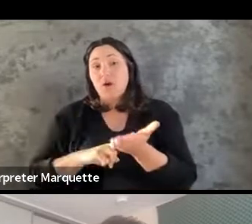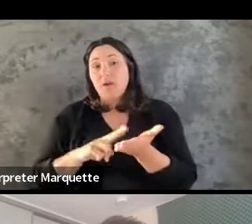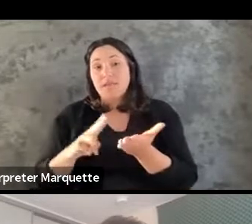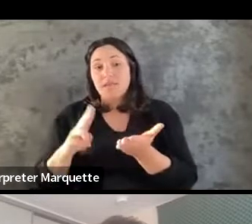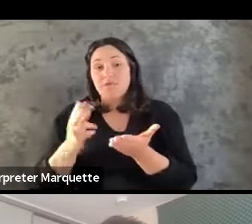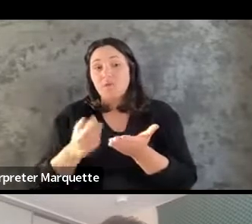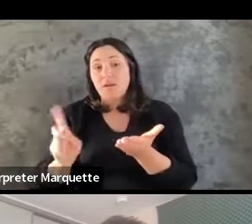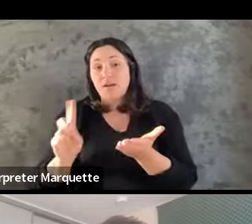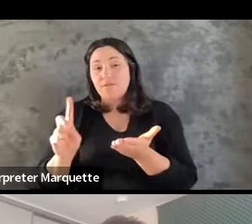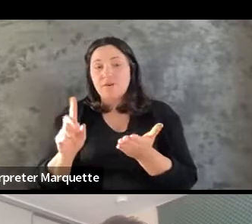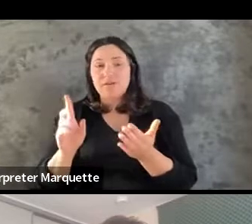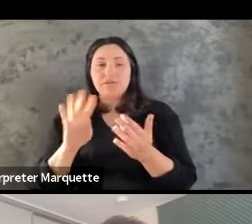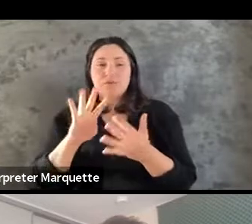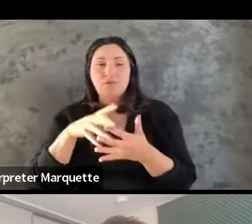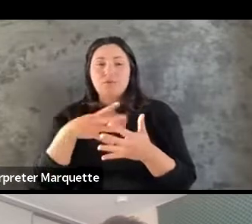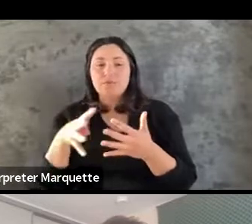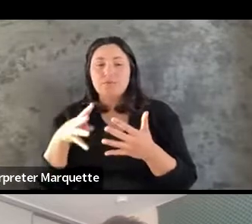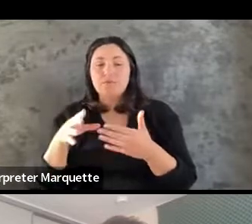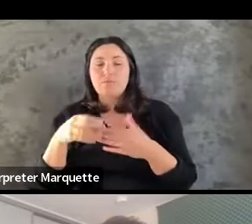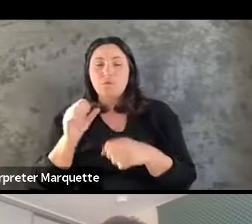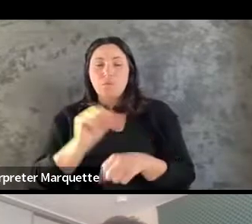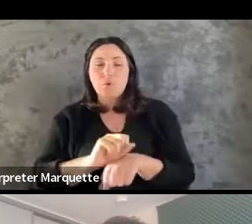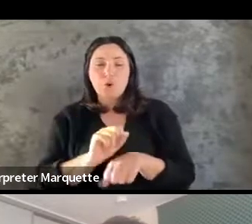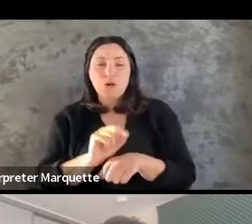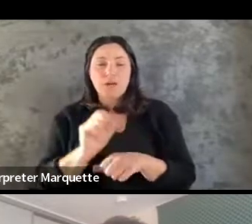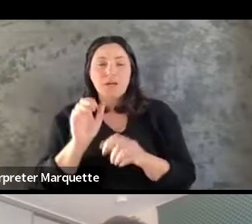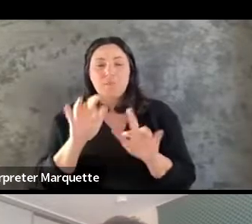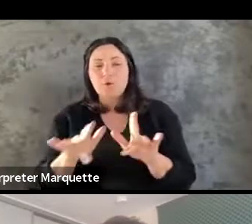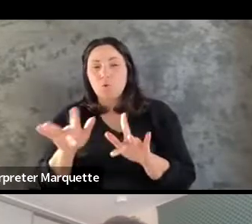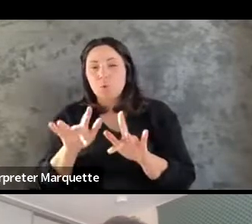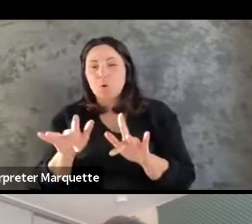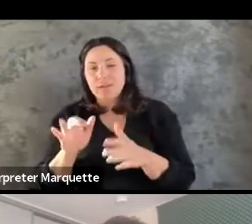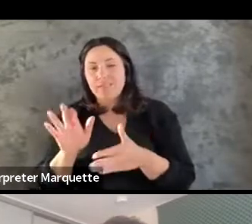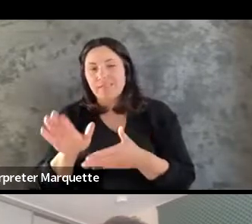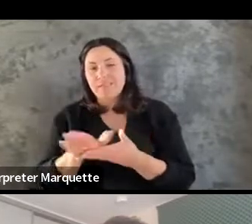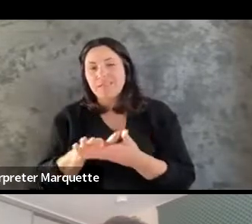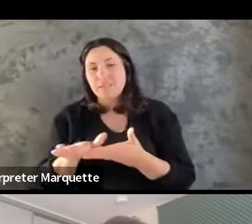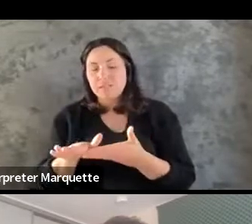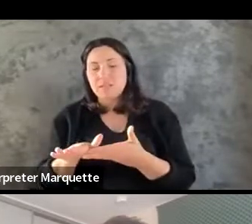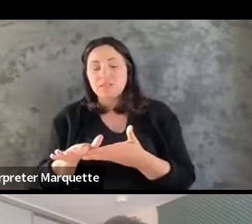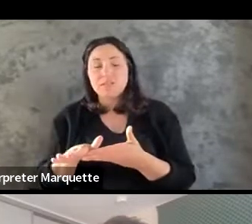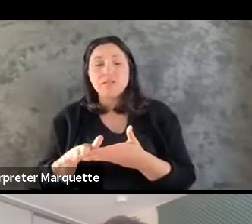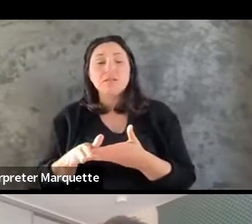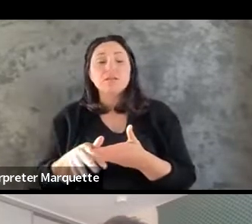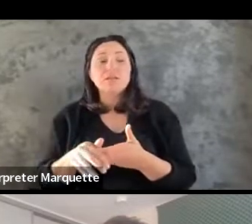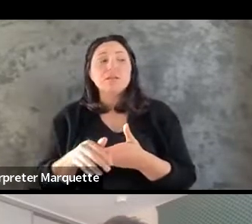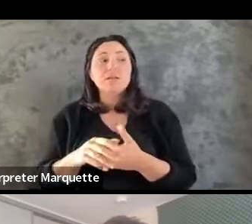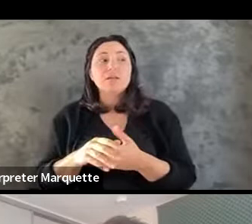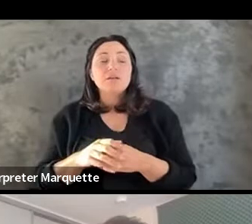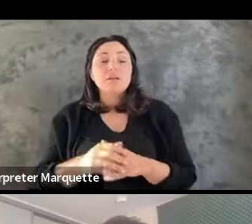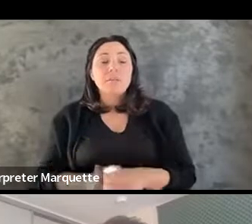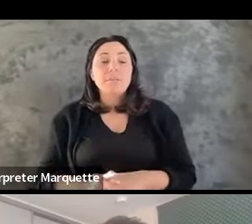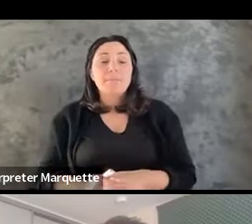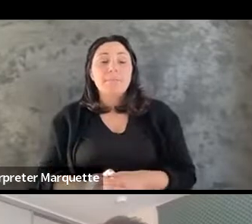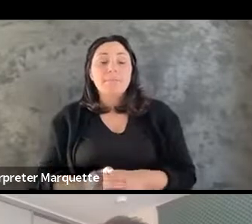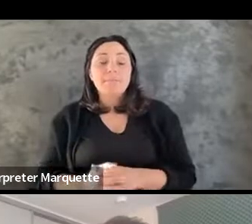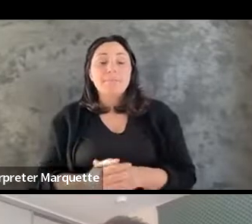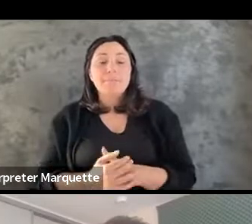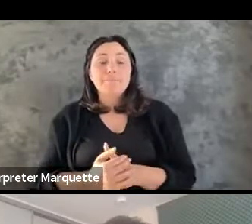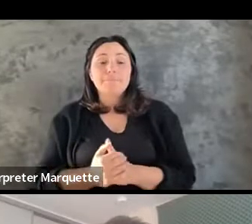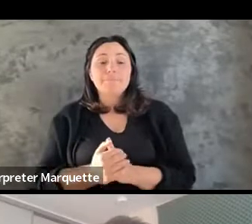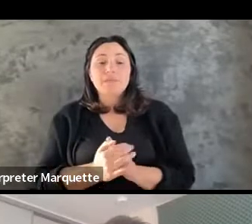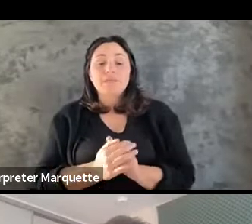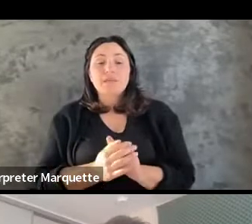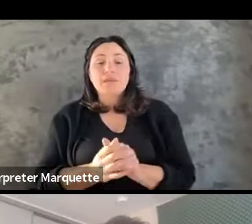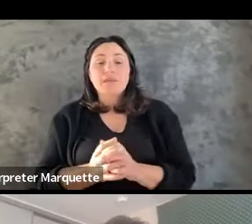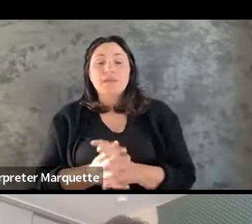into flexible work schedules. It can be recorded, et cetera. It is also sometimes